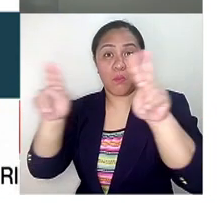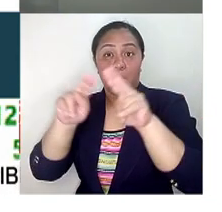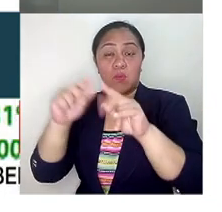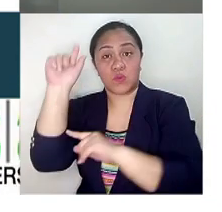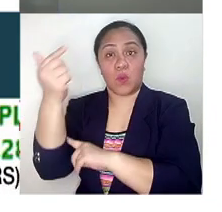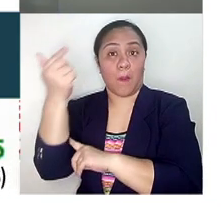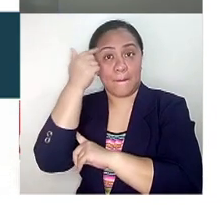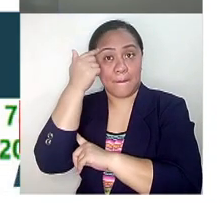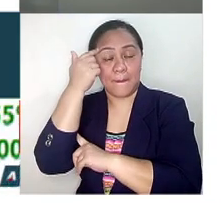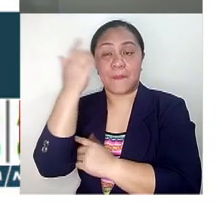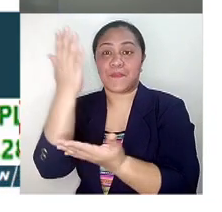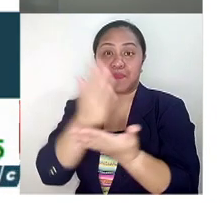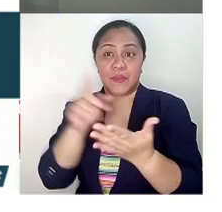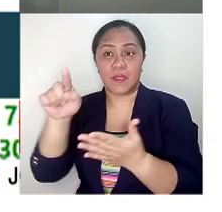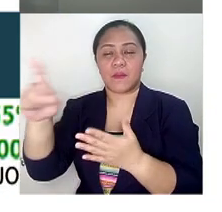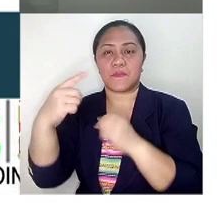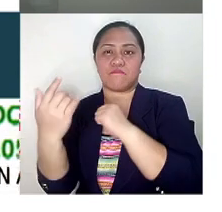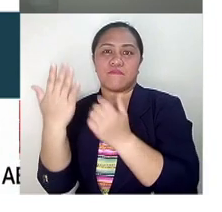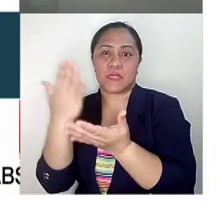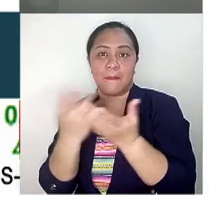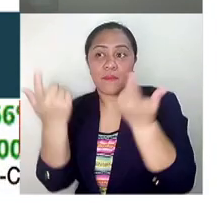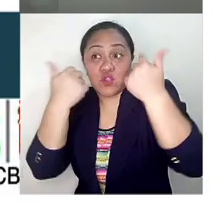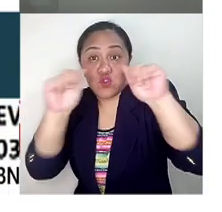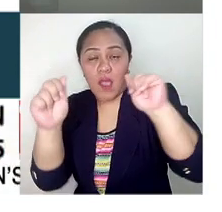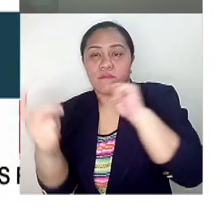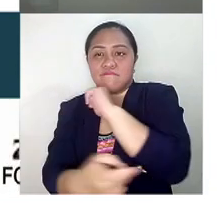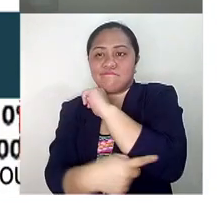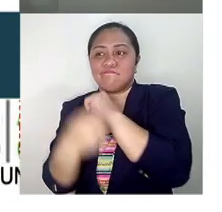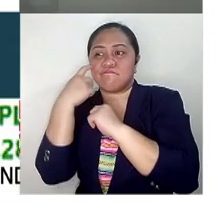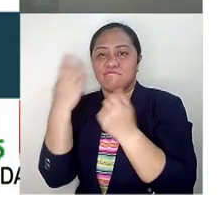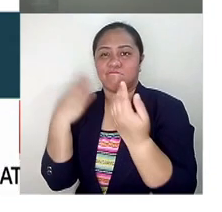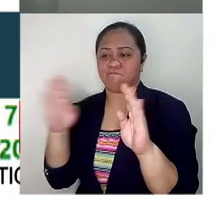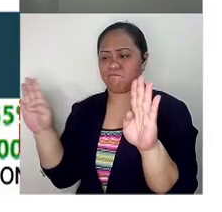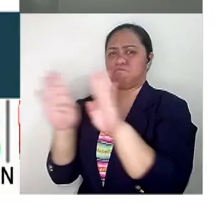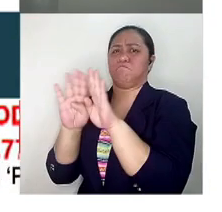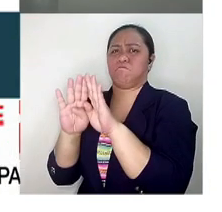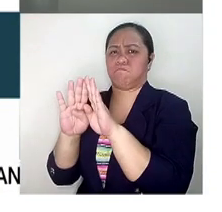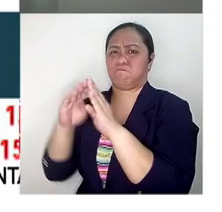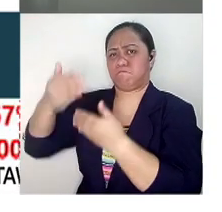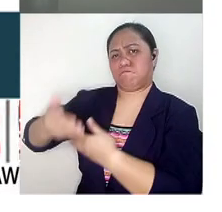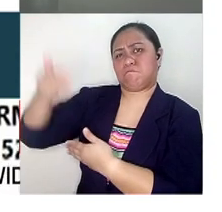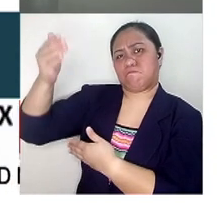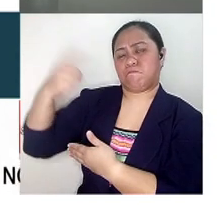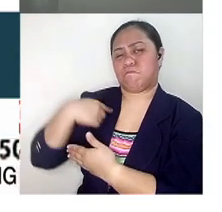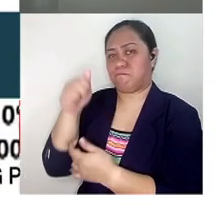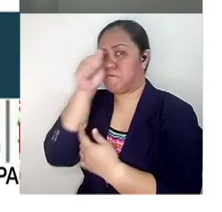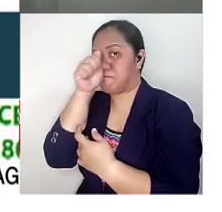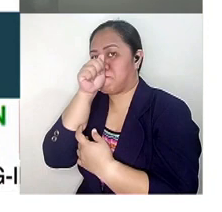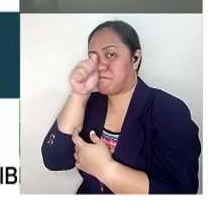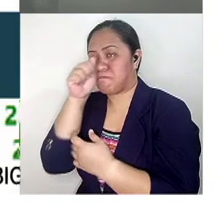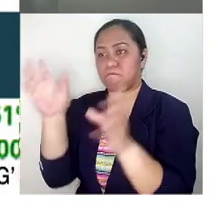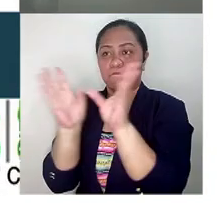are attempts, no, probably in behind closed doors, to try to strengthen or at least maintain our